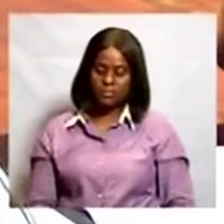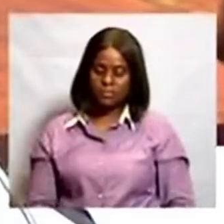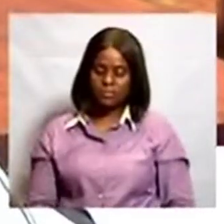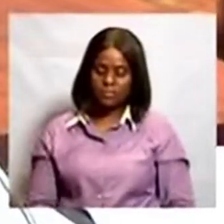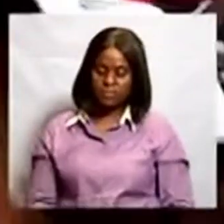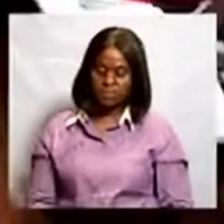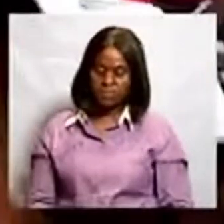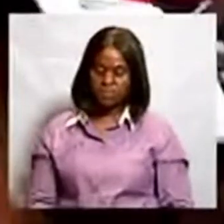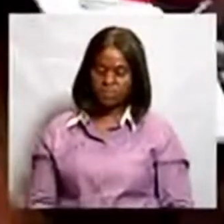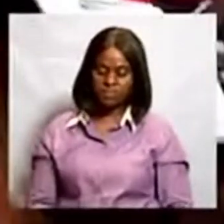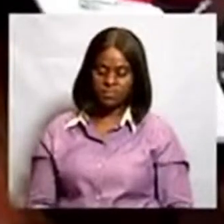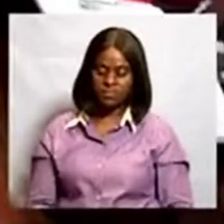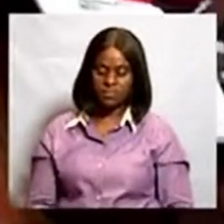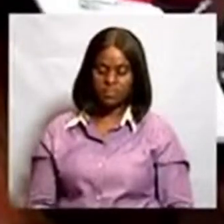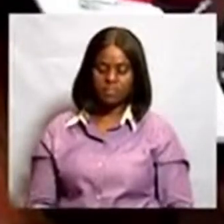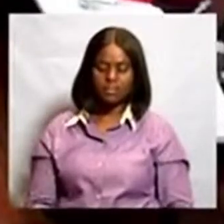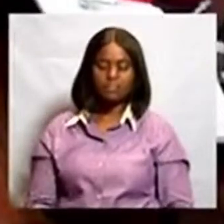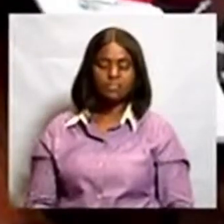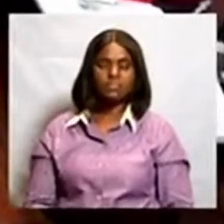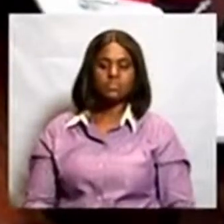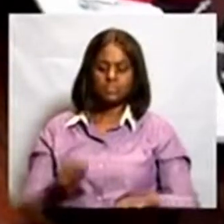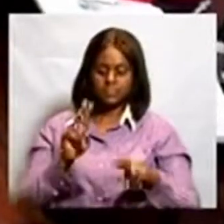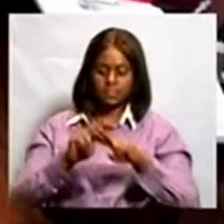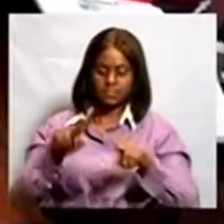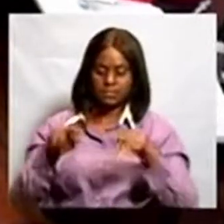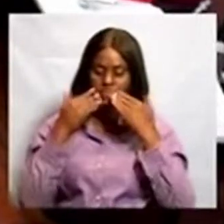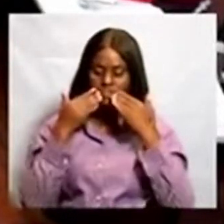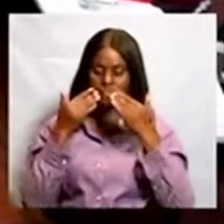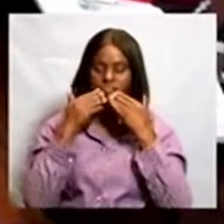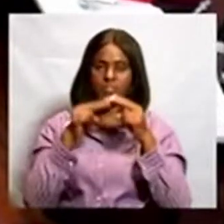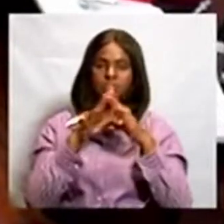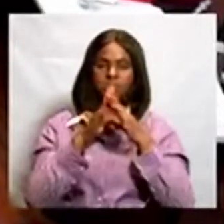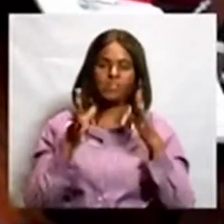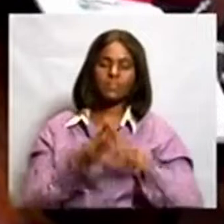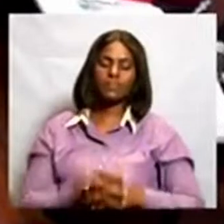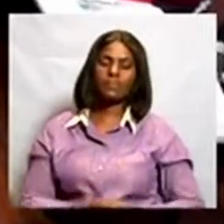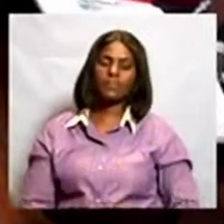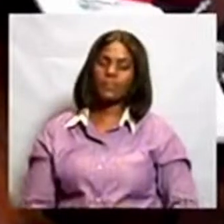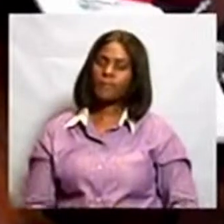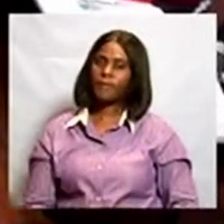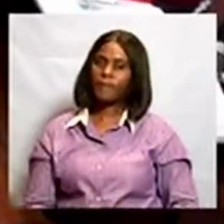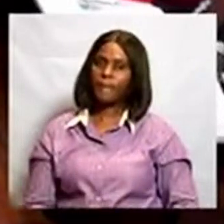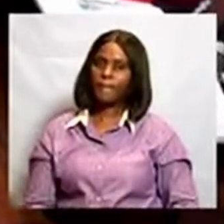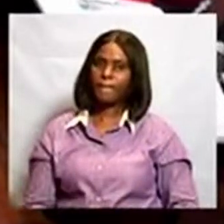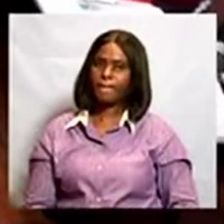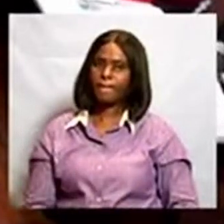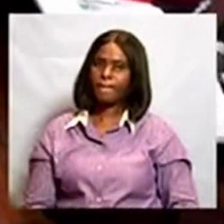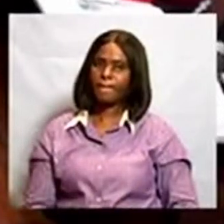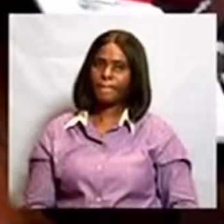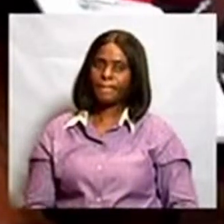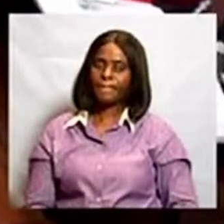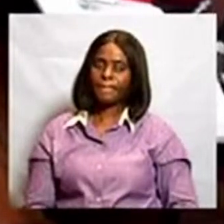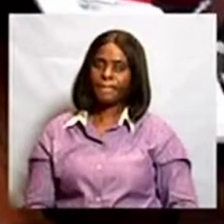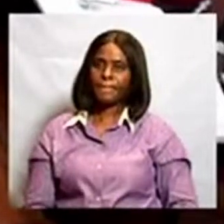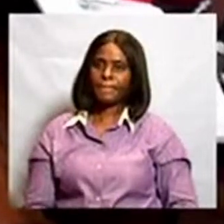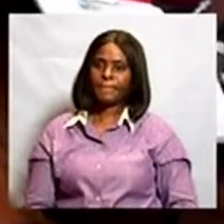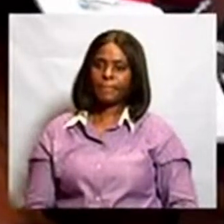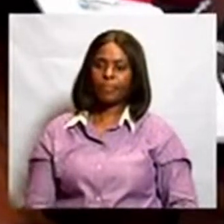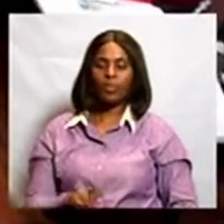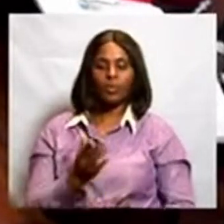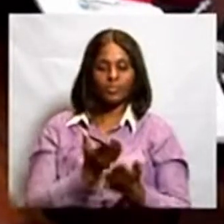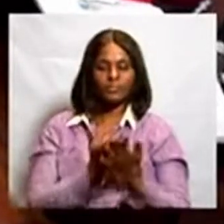Chair. Thank you, witness, for your quick answers. I have a follow-up on the period that you have just